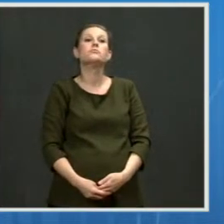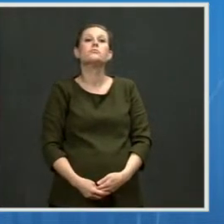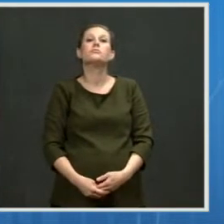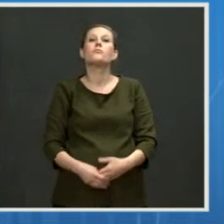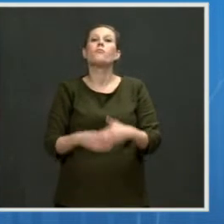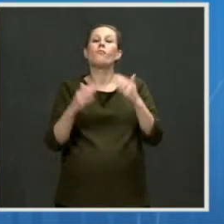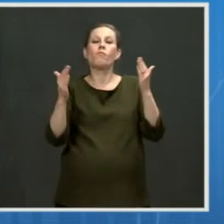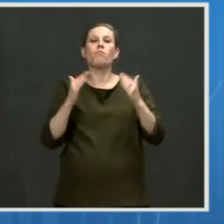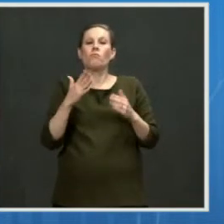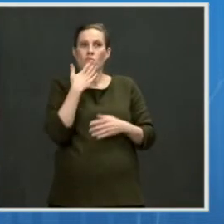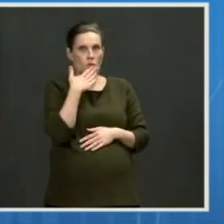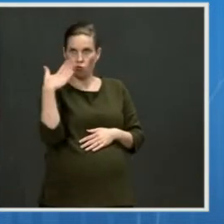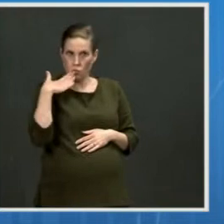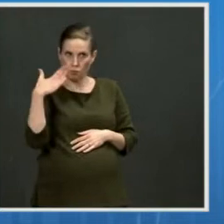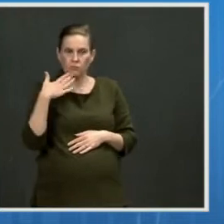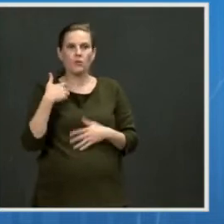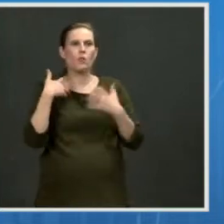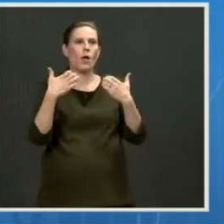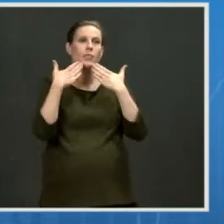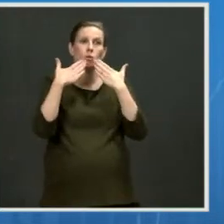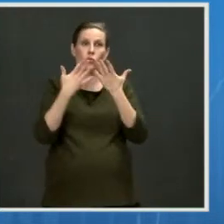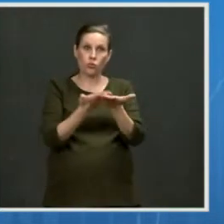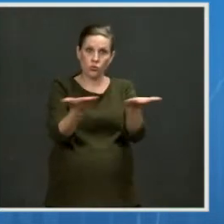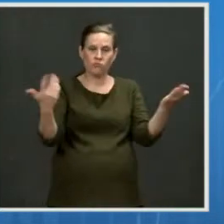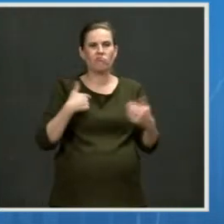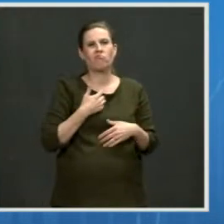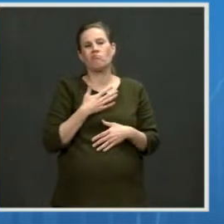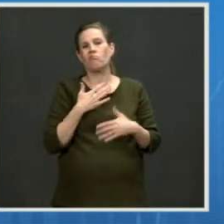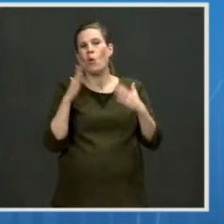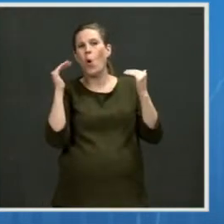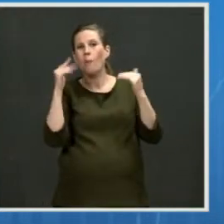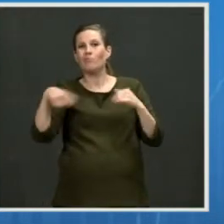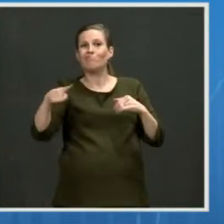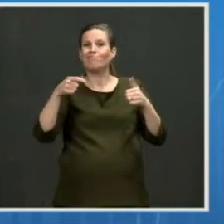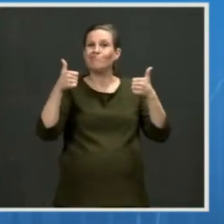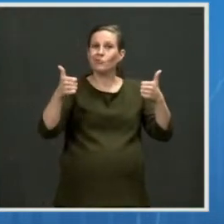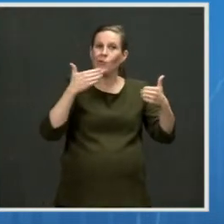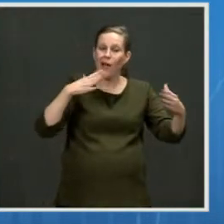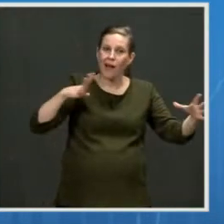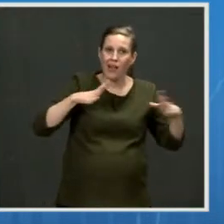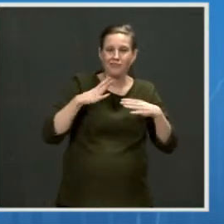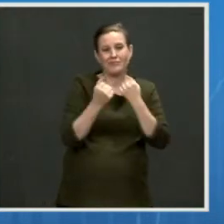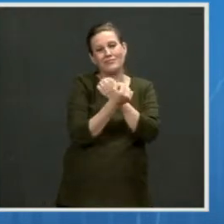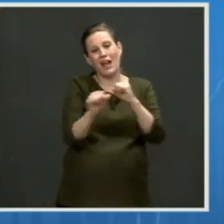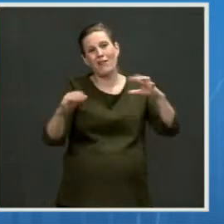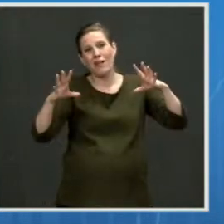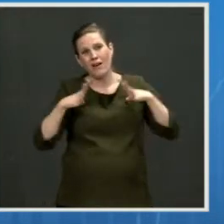a happy holiday season and a safe holiday season. Thank you very much.